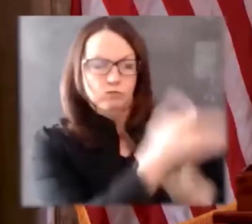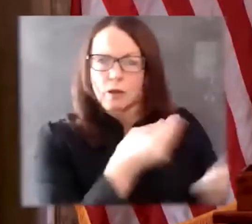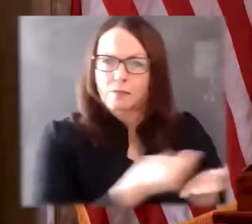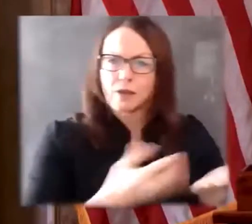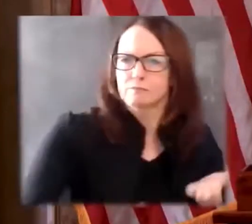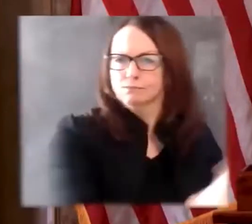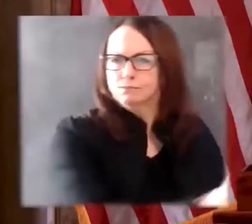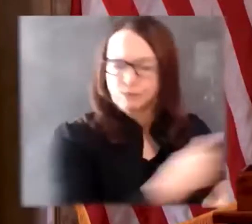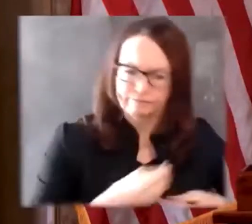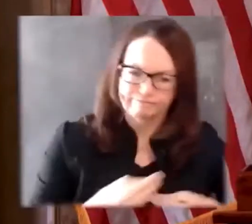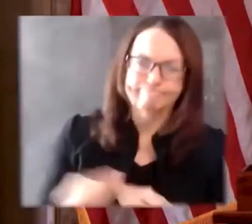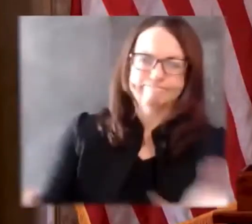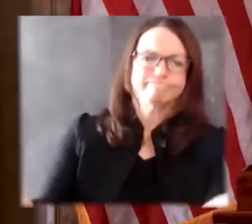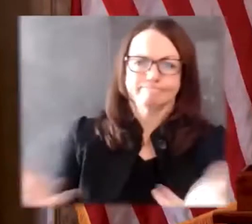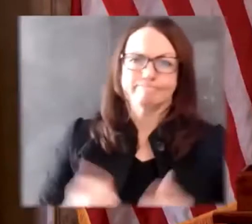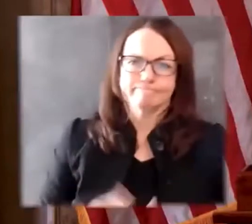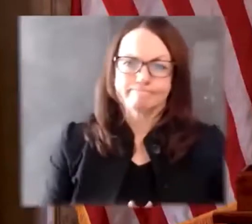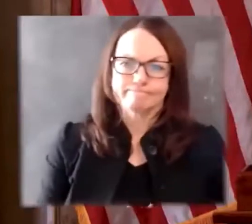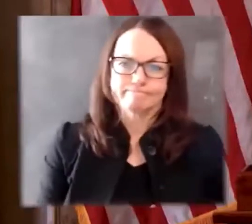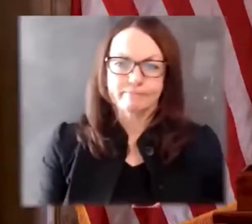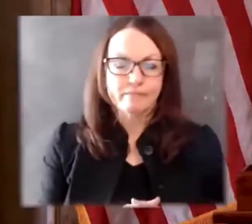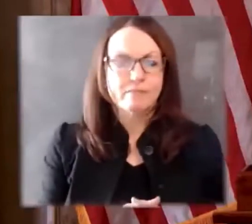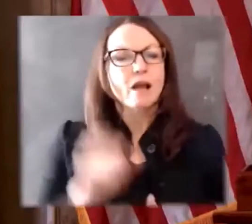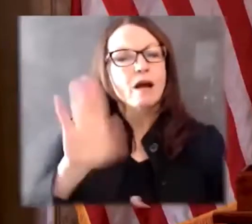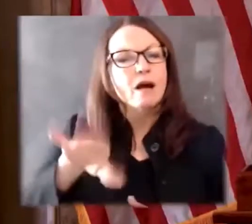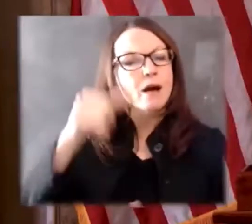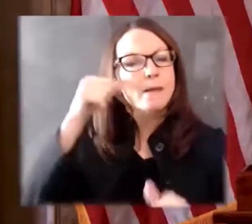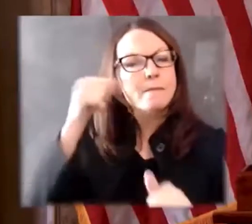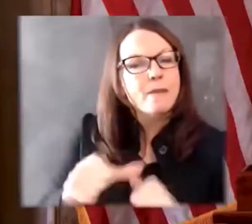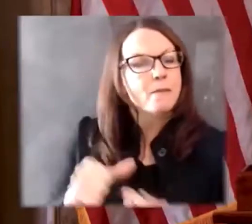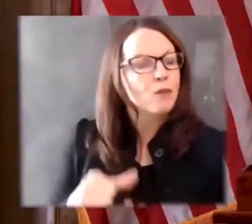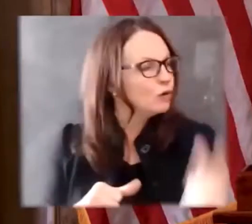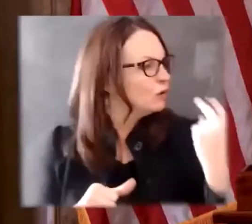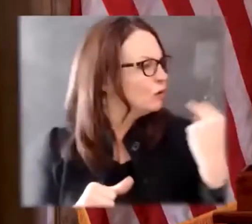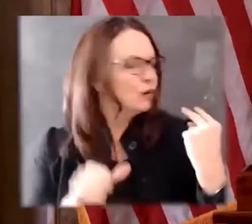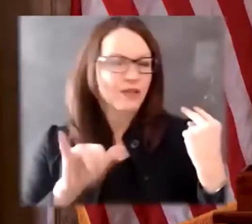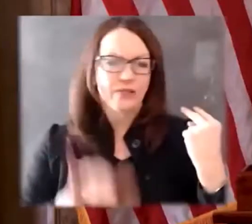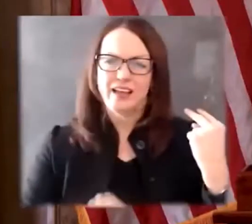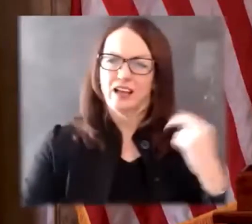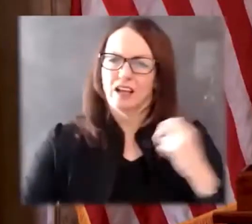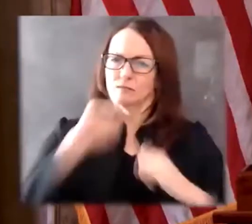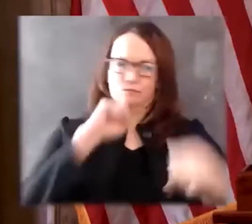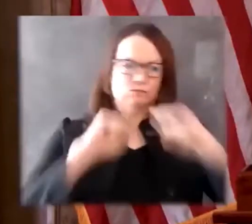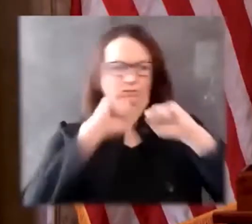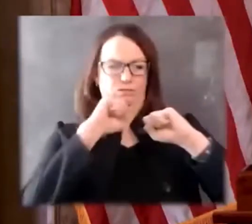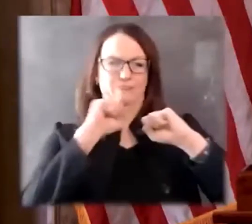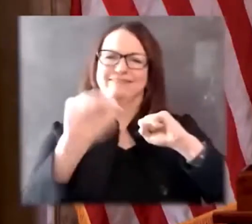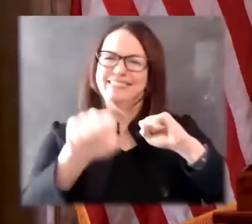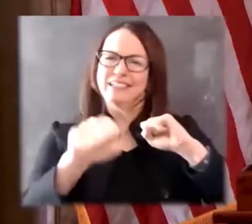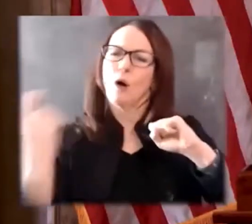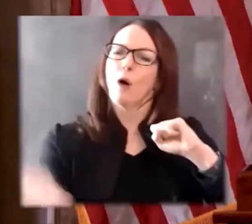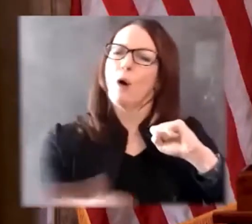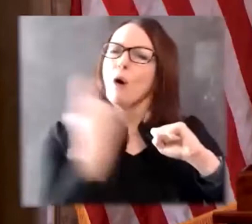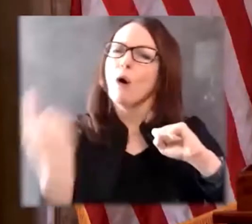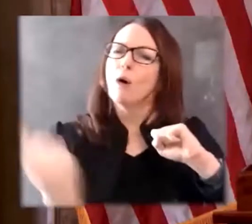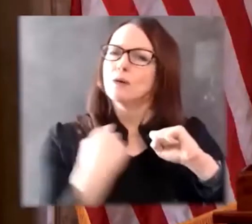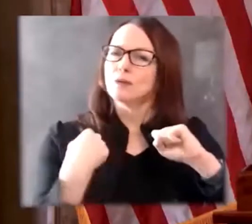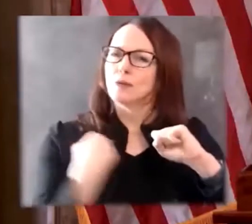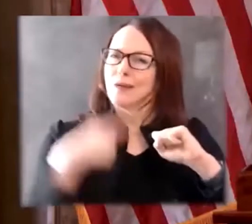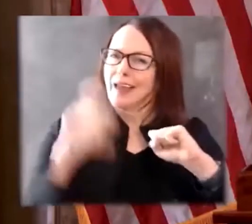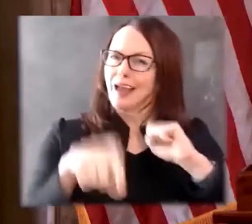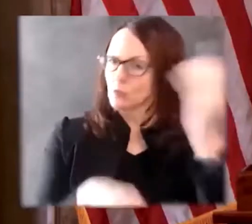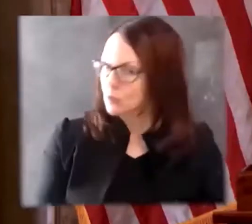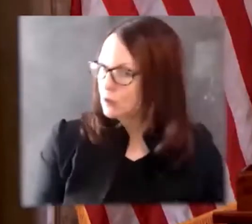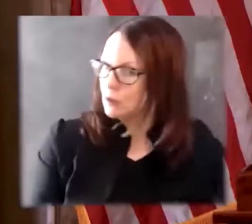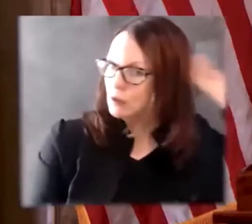these challenges, the magnitude of what this past year presented us, and the work we did together to